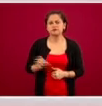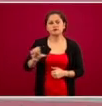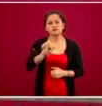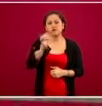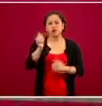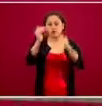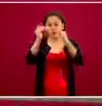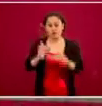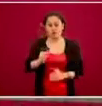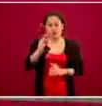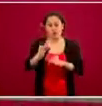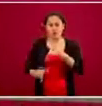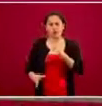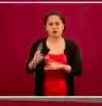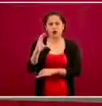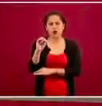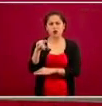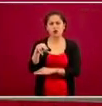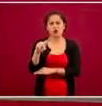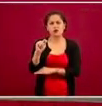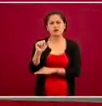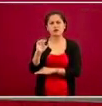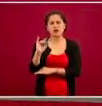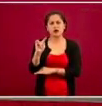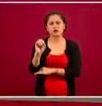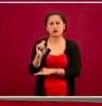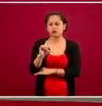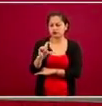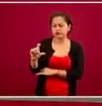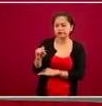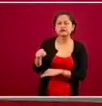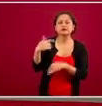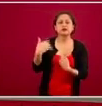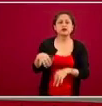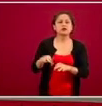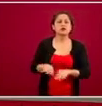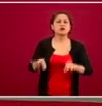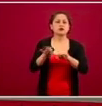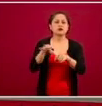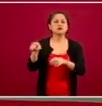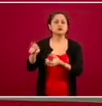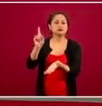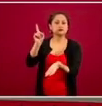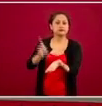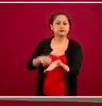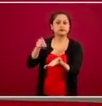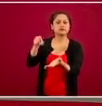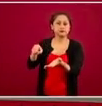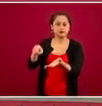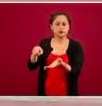do, etc. We also have an important section which is Contacto.